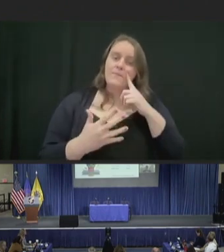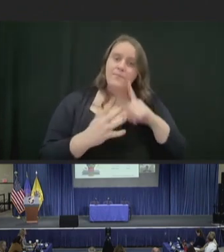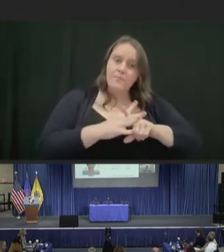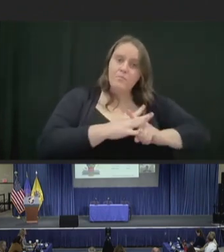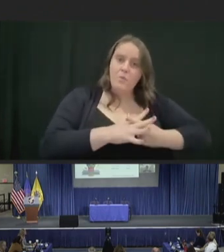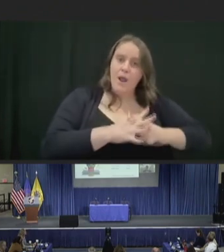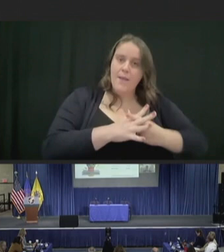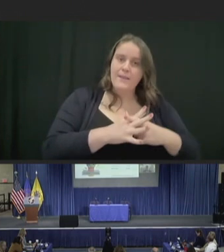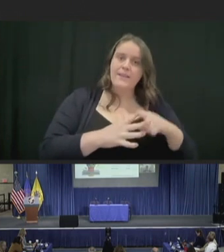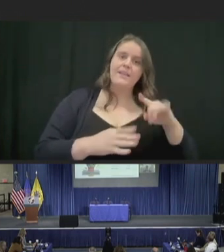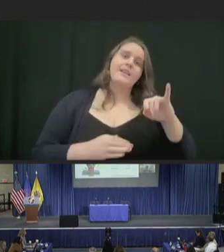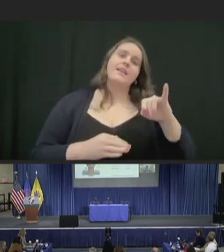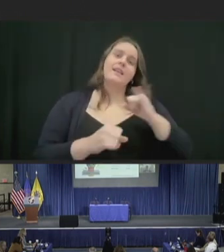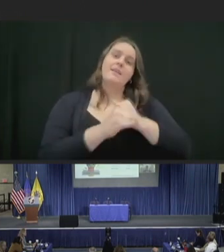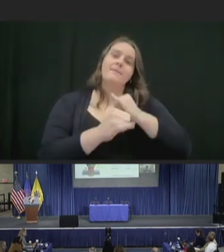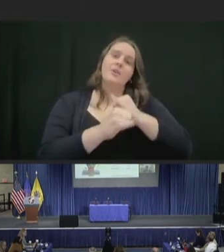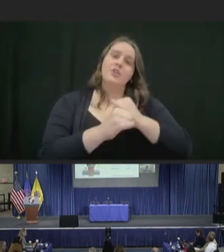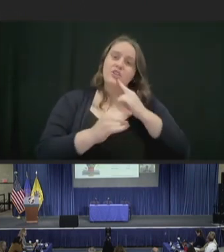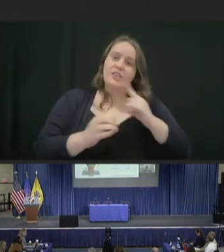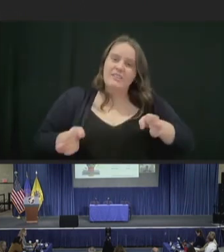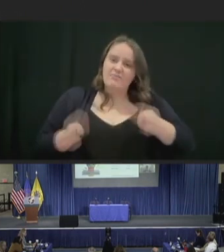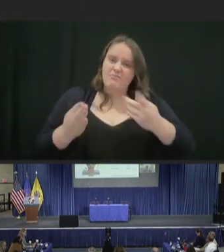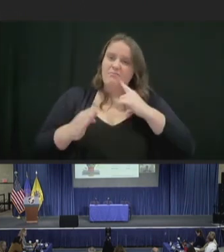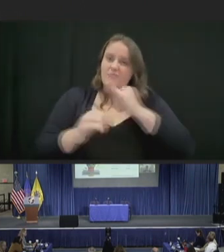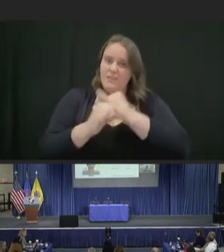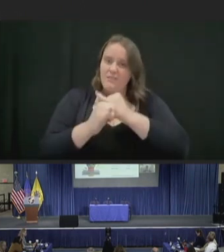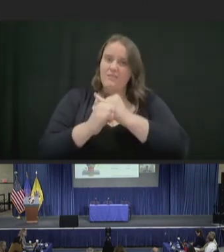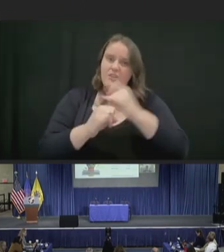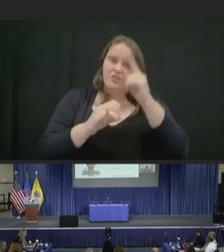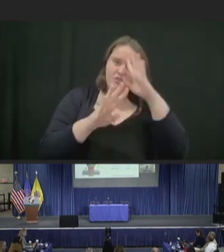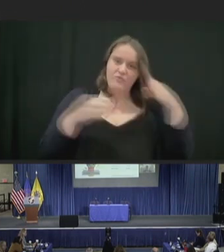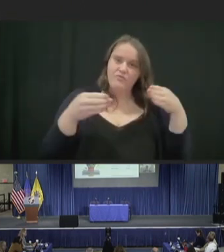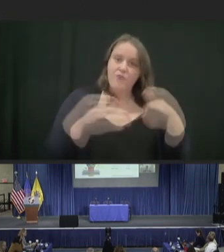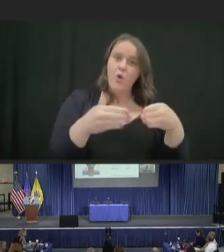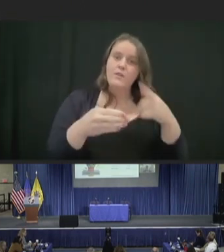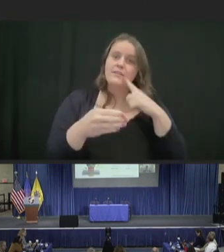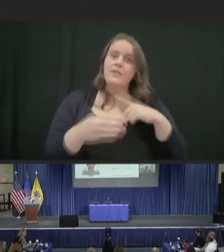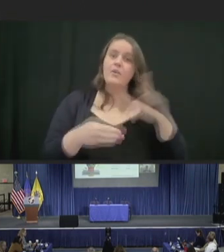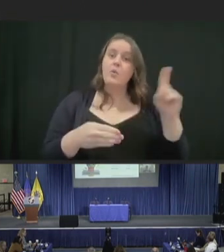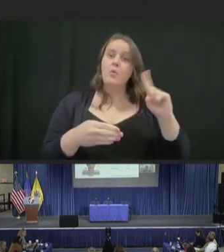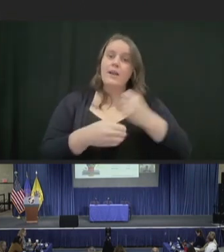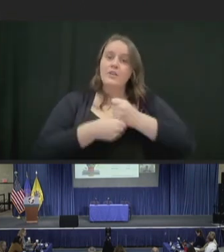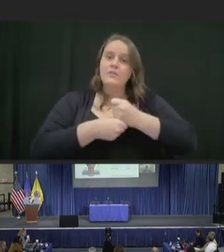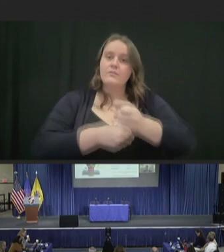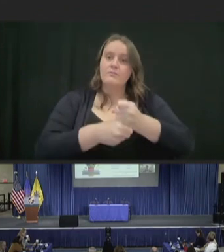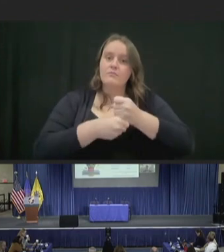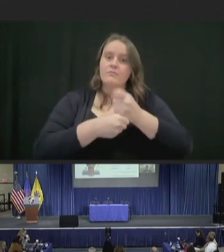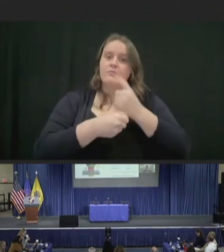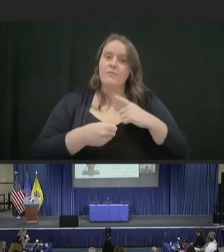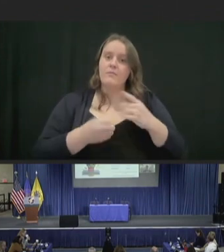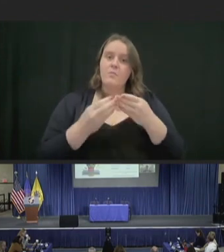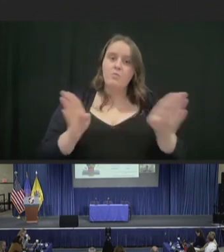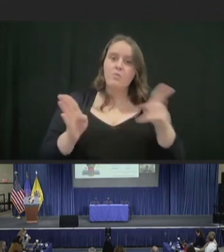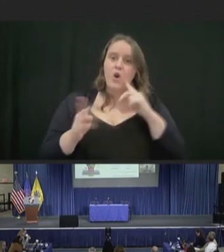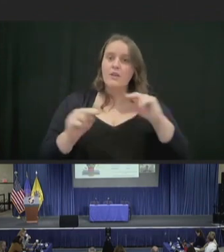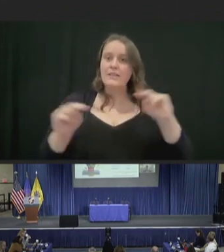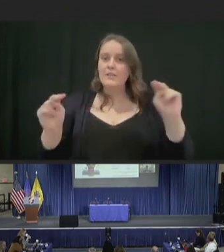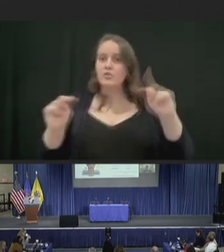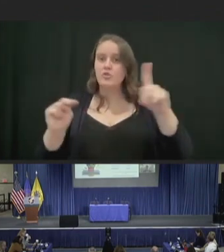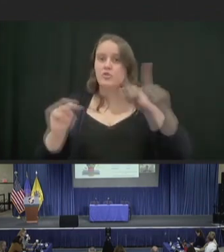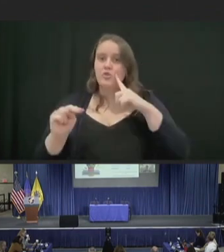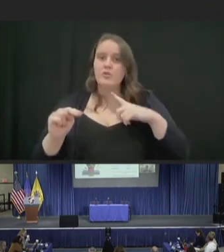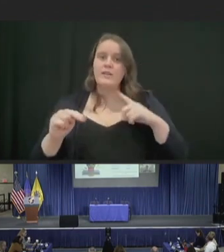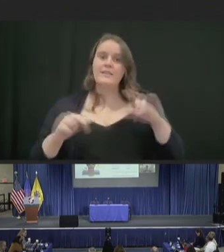the HVTN to focus the immune response to the induction of these broadly neutralizing antibodies, or